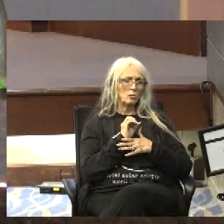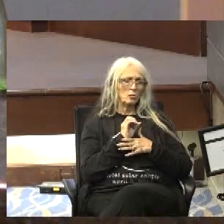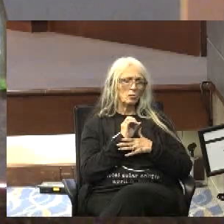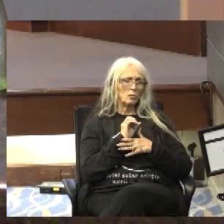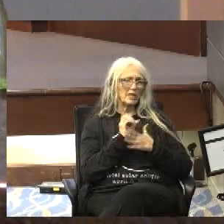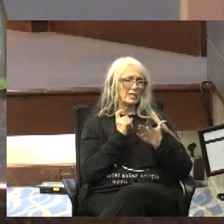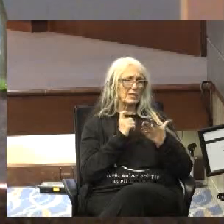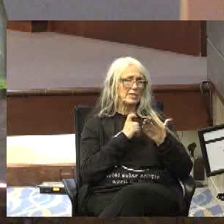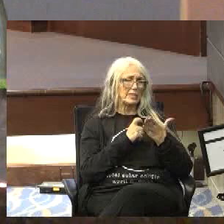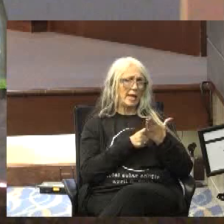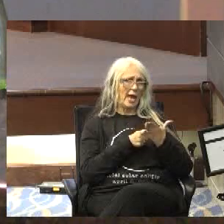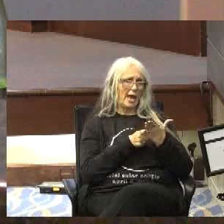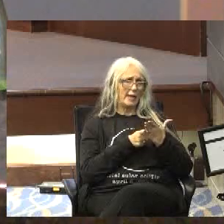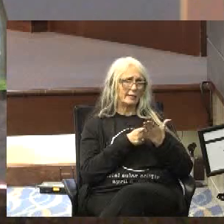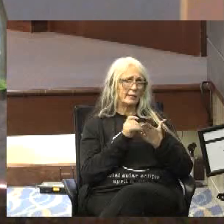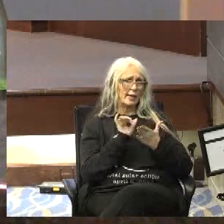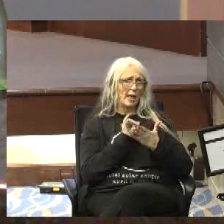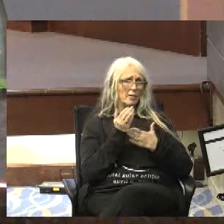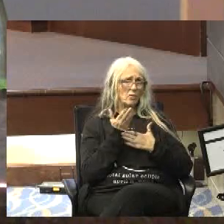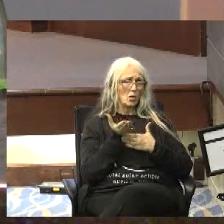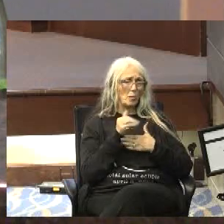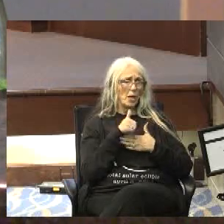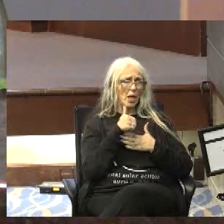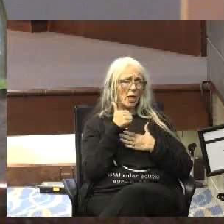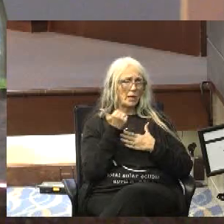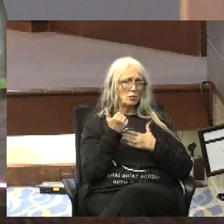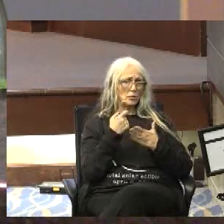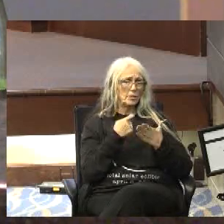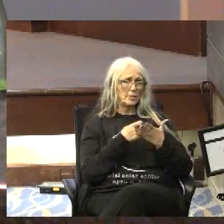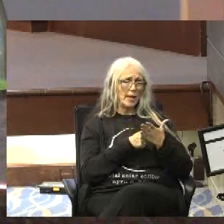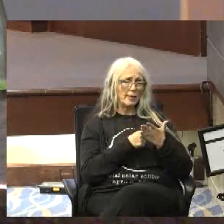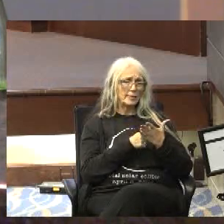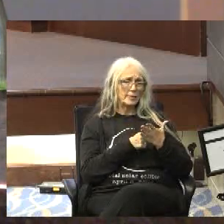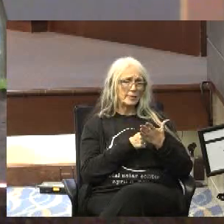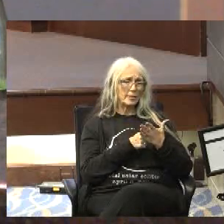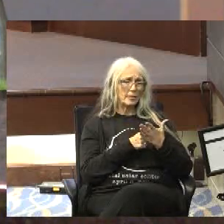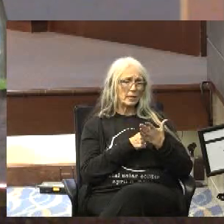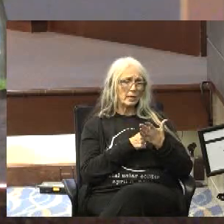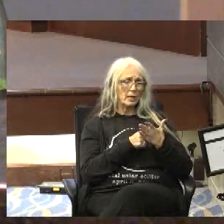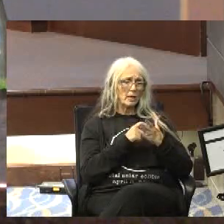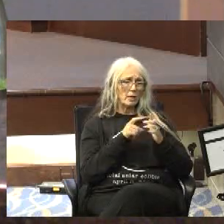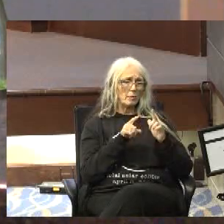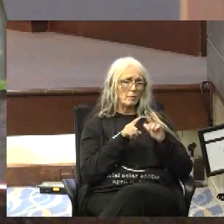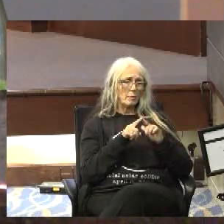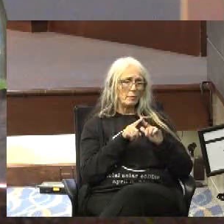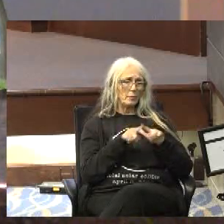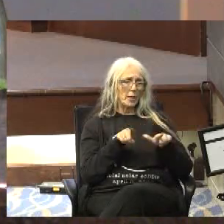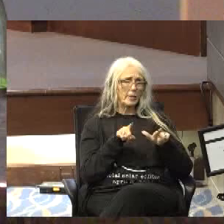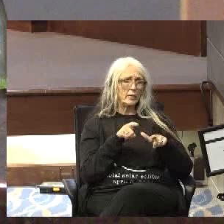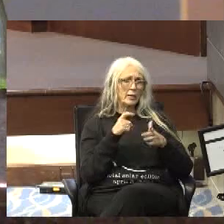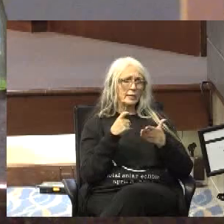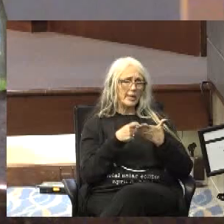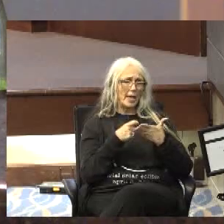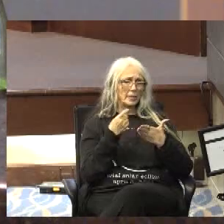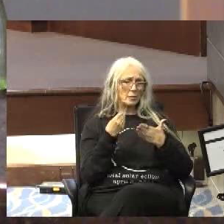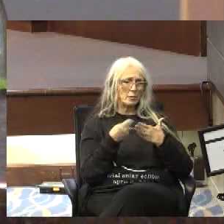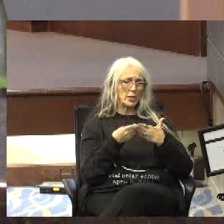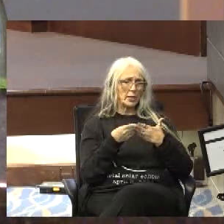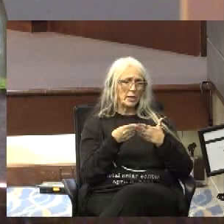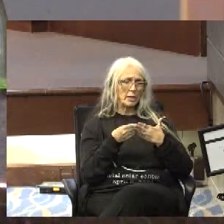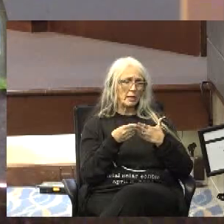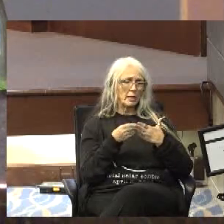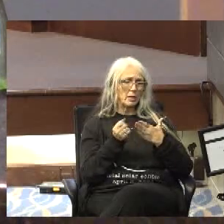it's taxed like those are, and it's just an additional tax that those homeowners will pay. But those tax dollars then go back